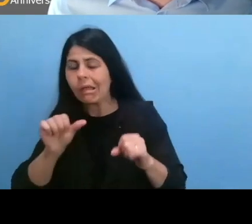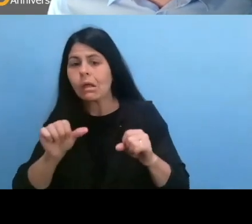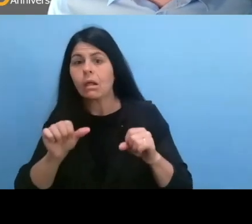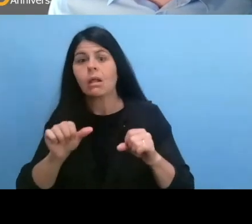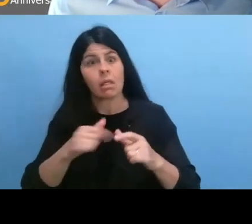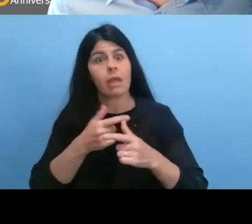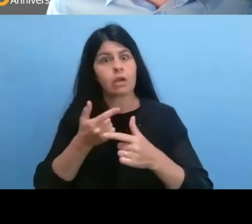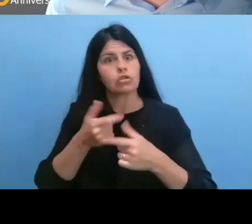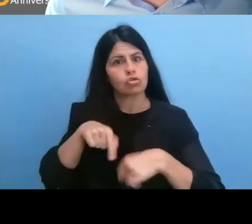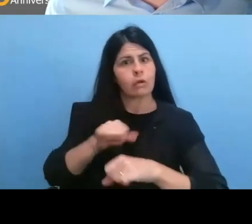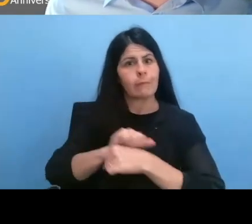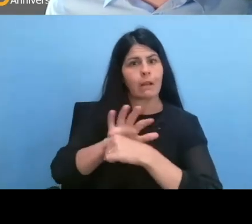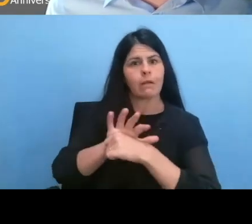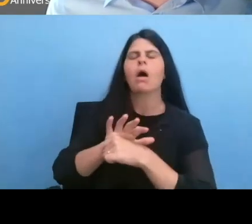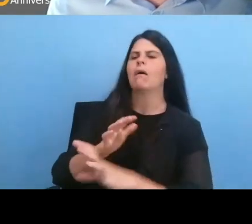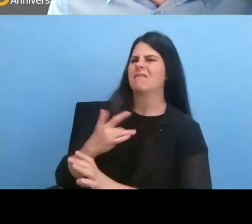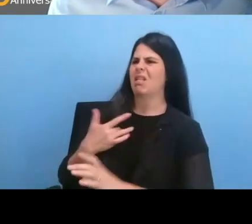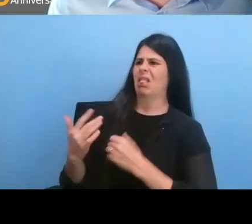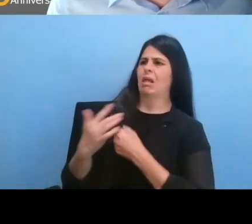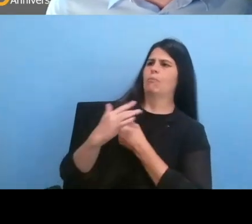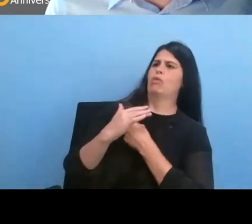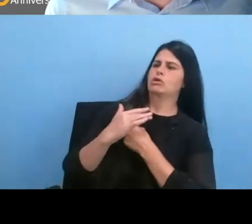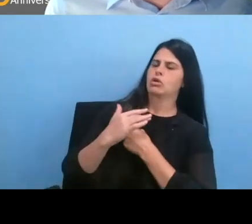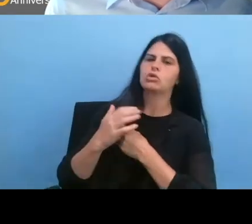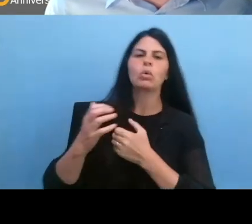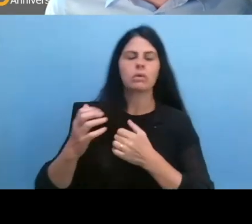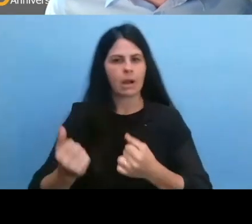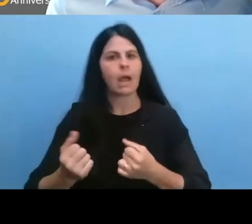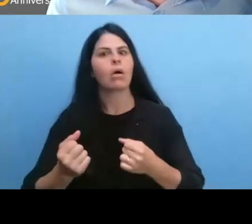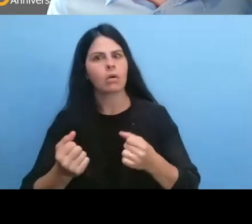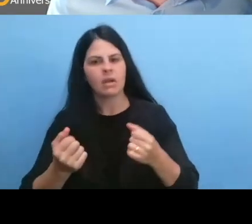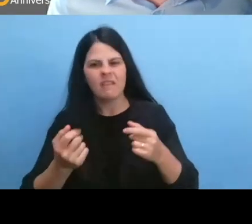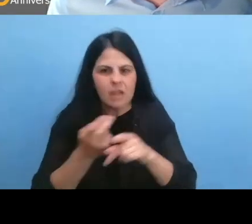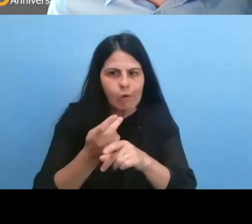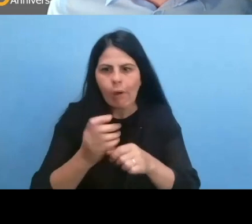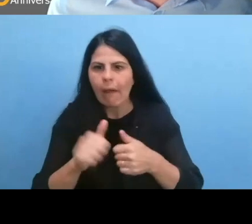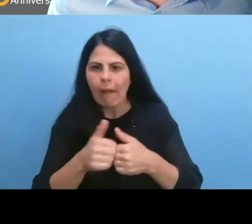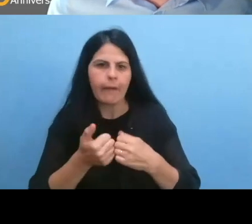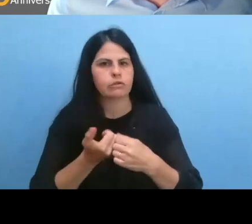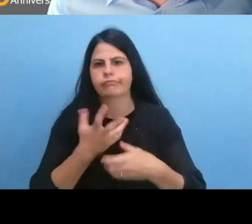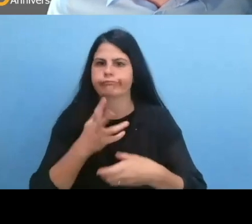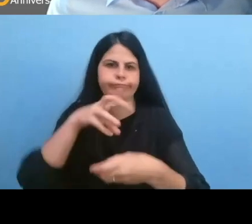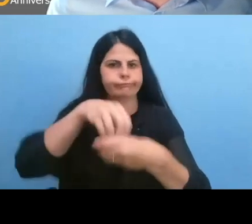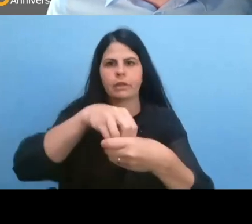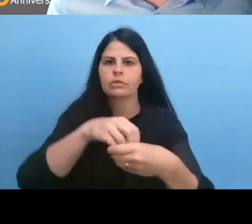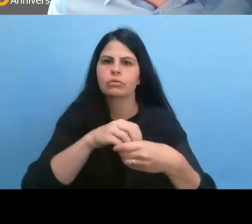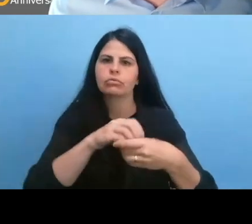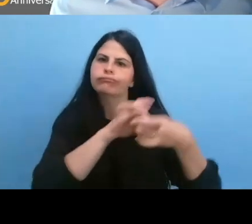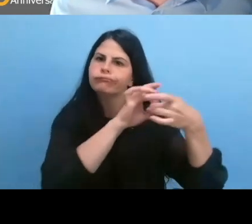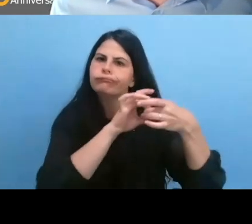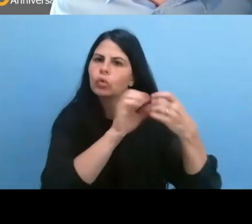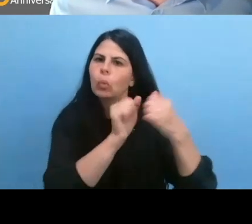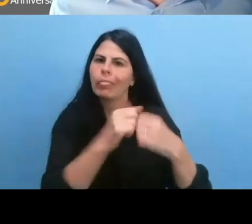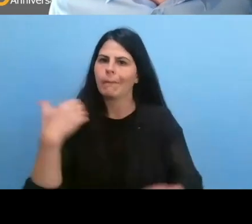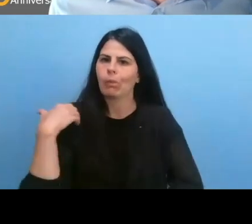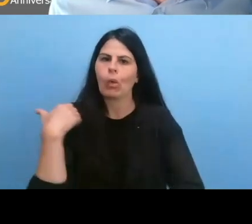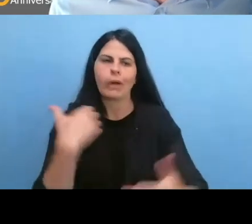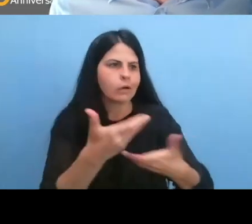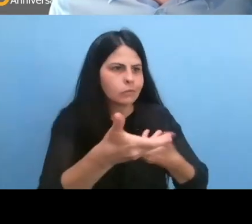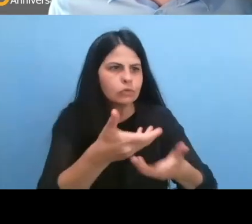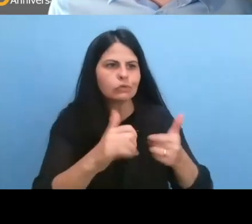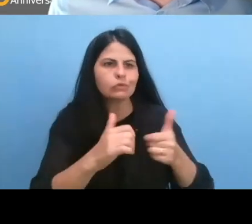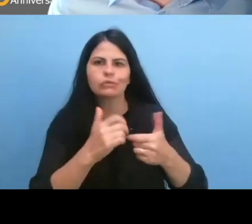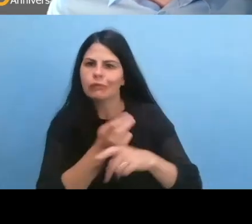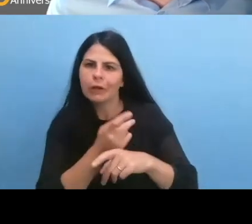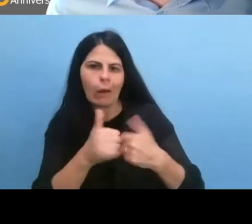to identify ways and technologies in which they could jump in and work with their employer to be a part of that workforce.